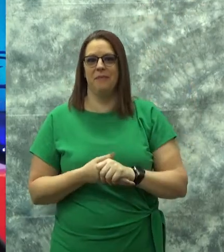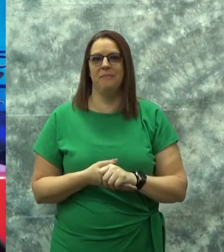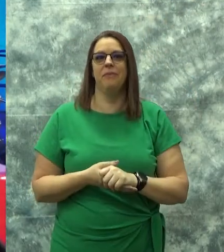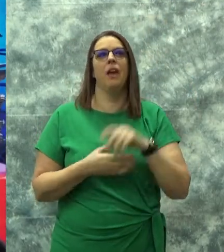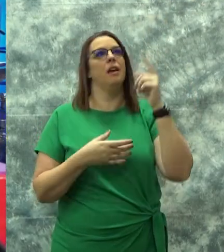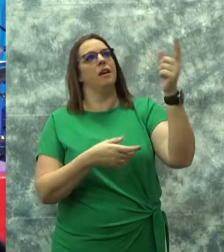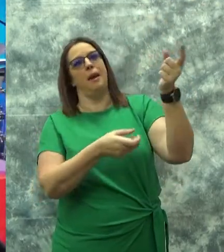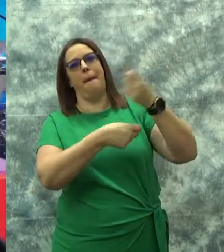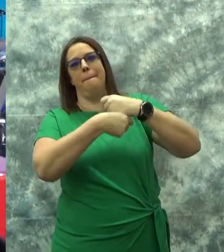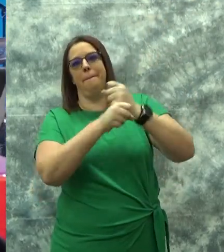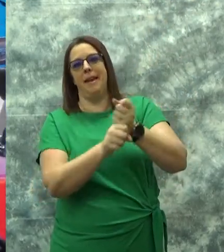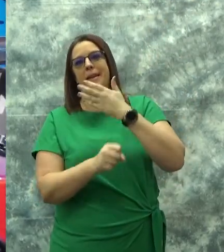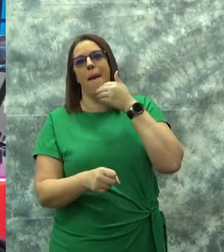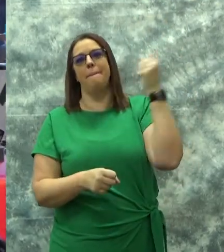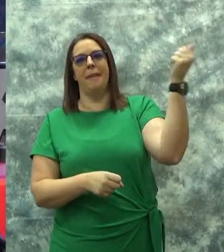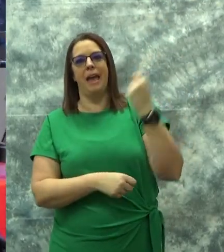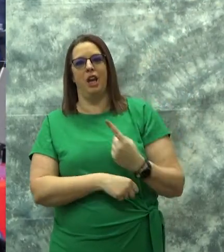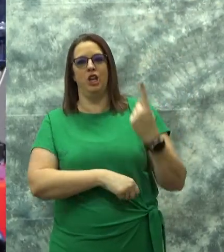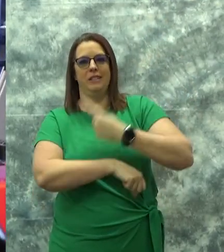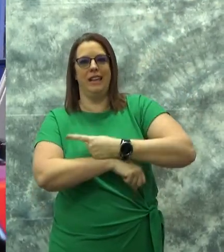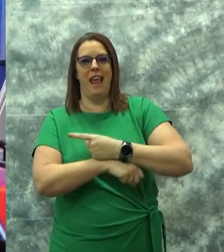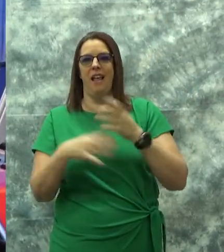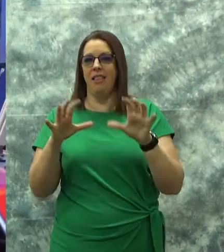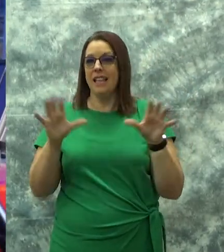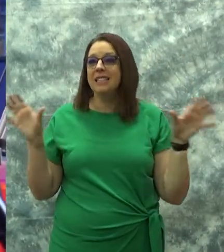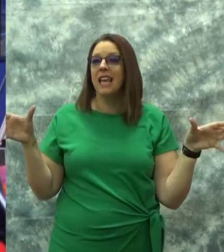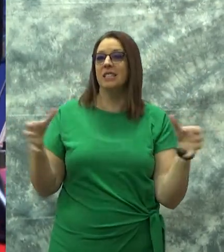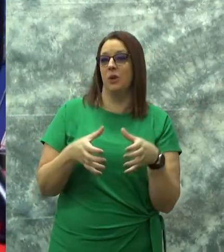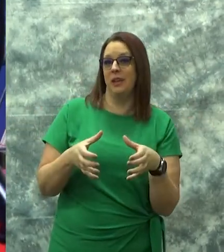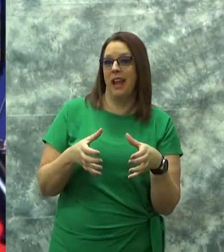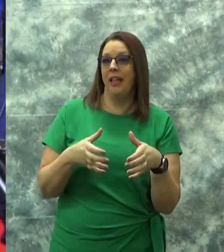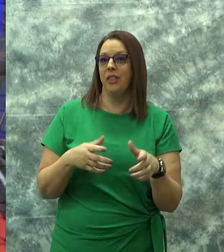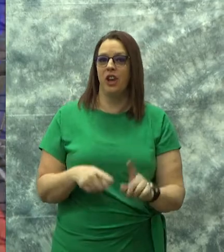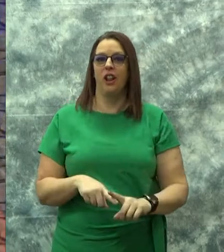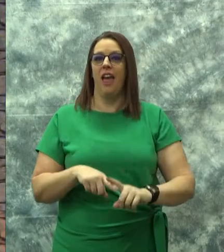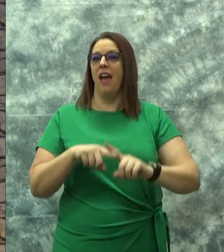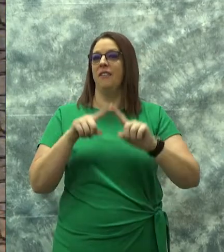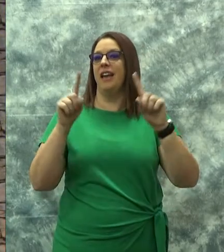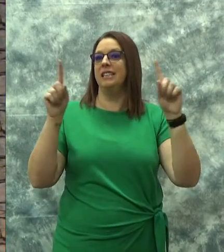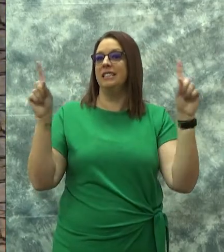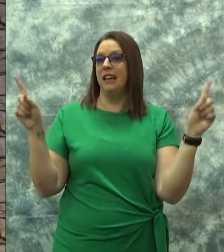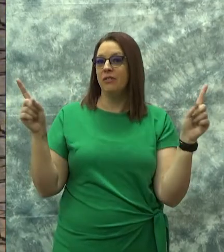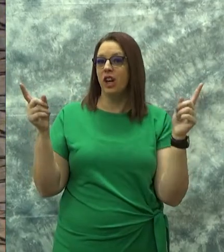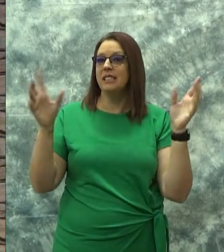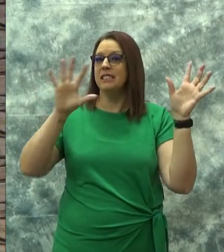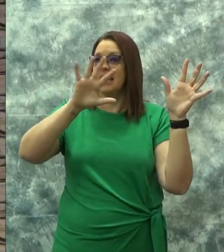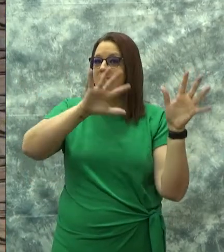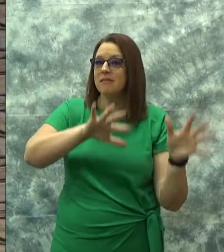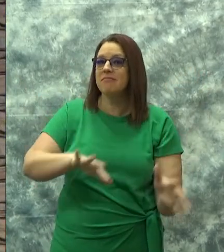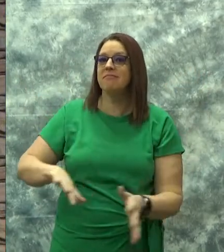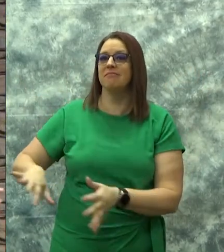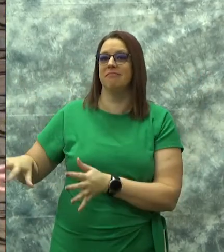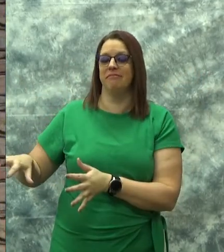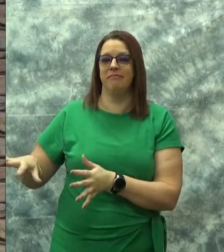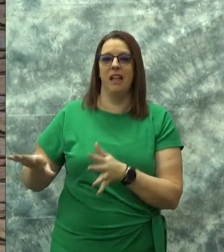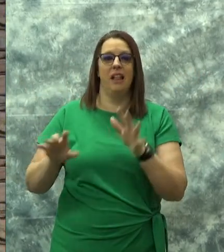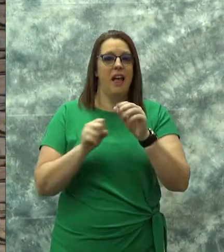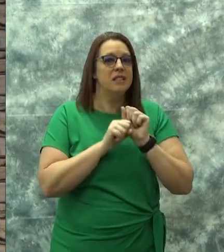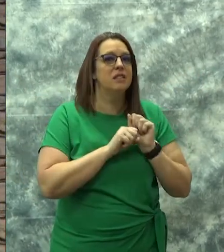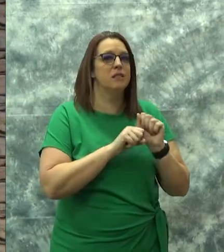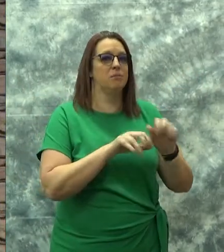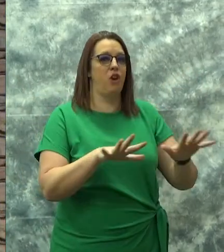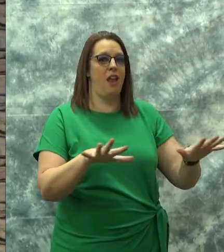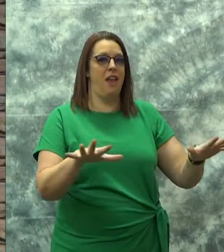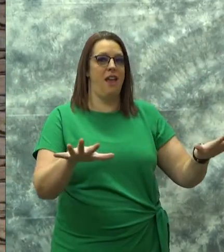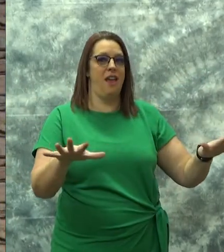above. Faith to make a better day. Let's come together, lay our differences down. Spread